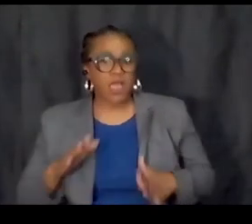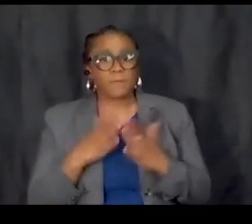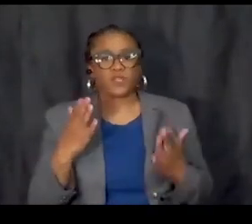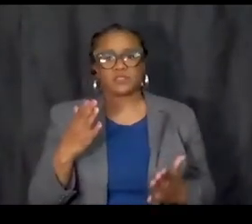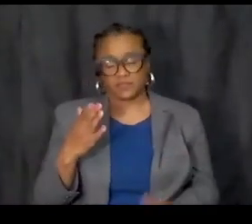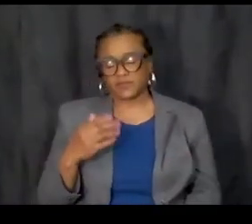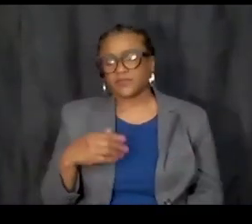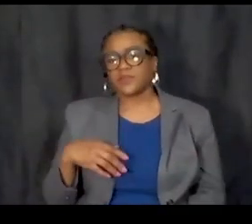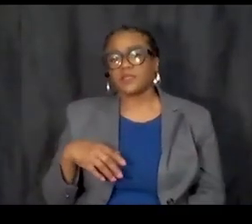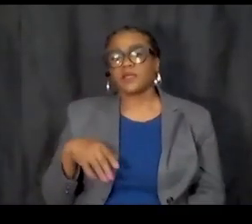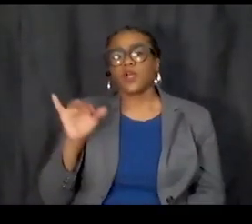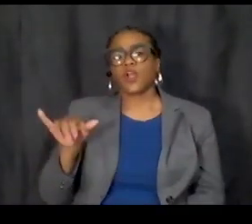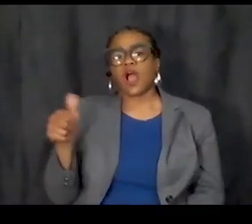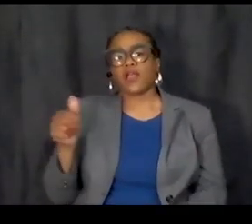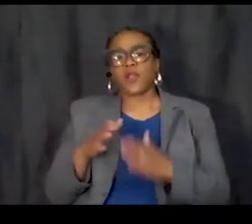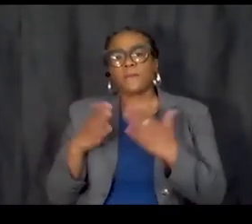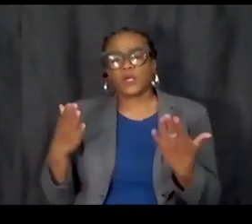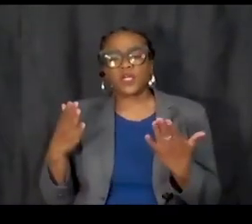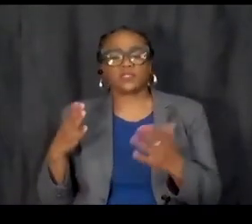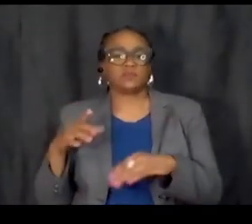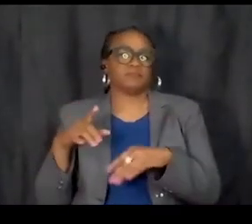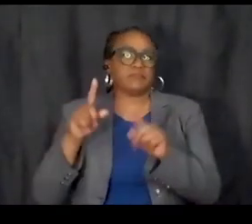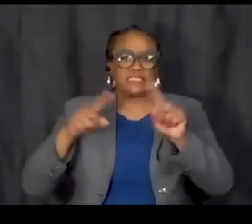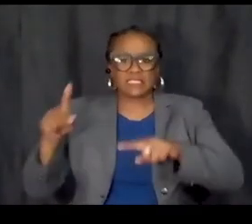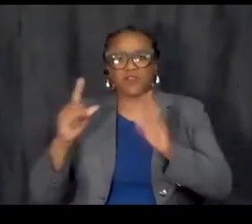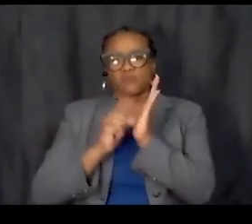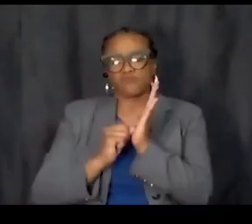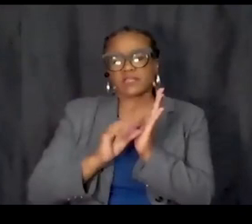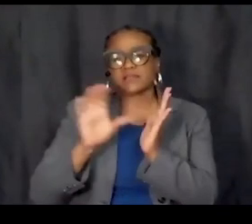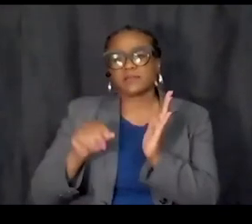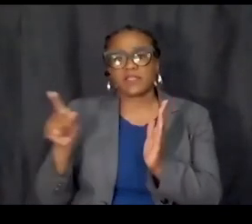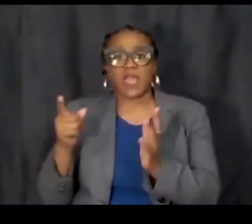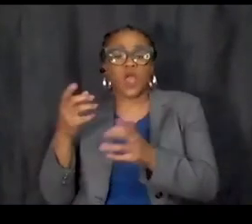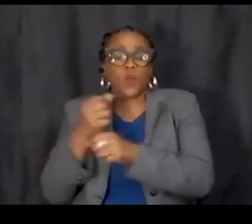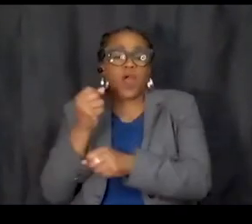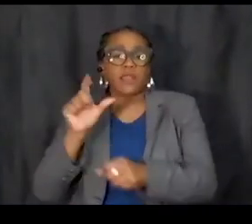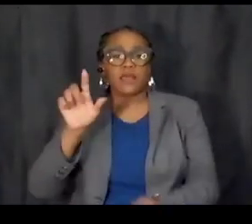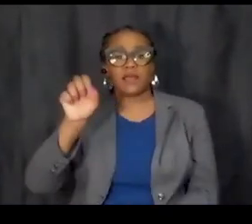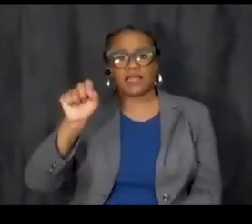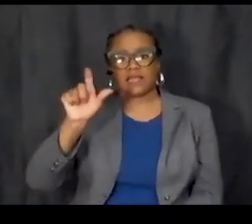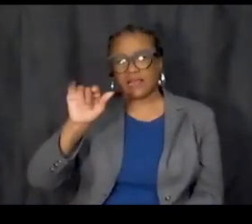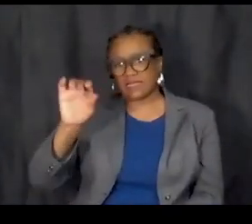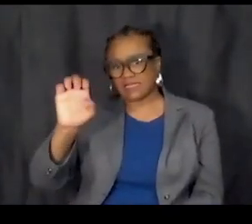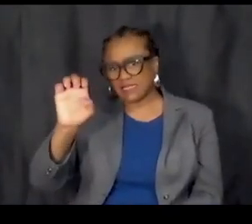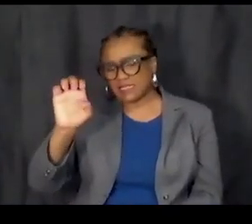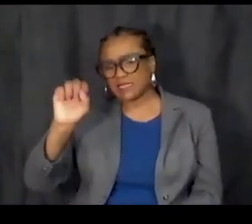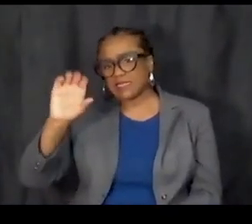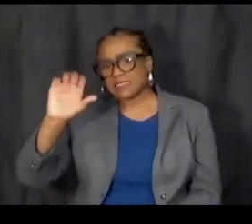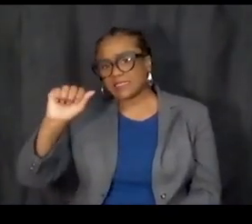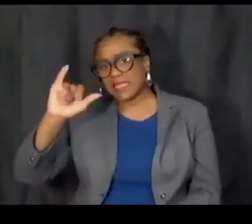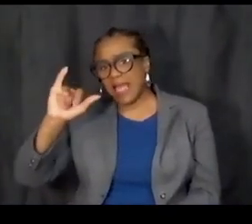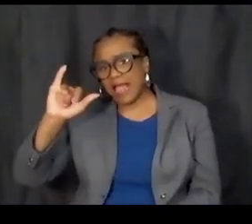Her verse play, Non Sequitur, Litmus Press, 2015, won the Leslie Scalapino Award for Innovative